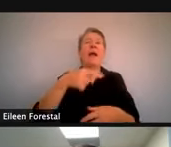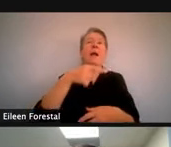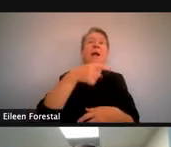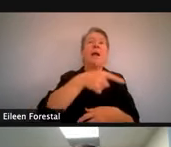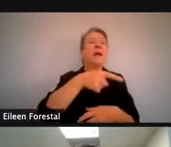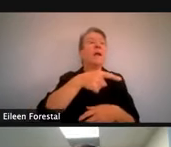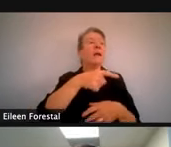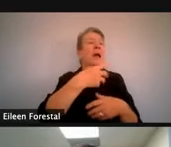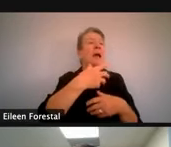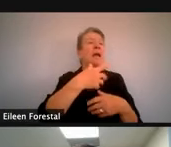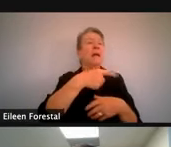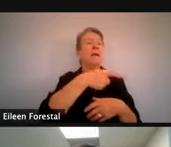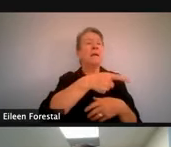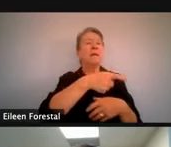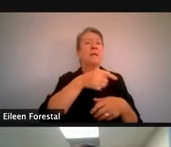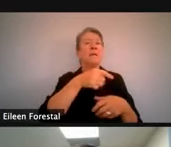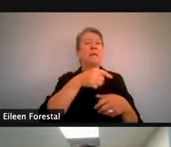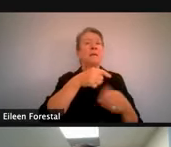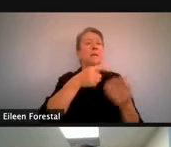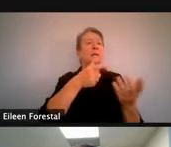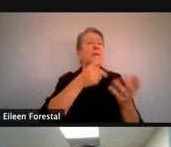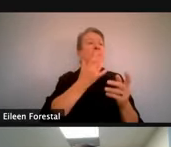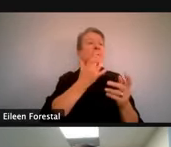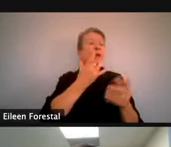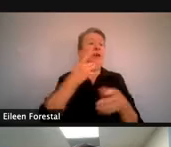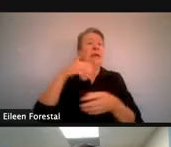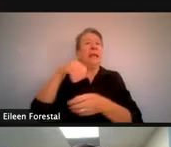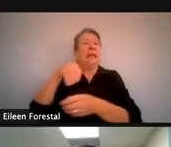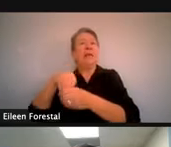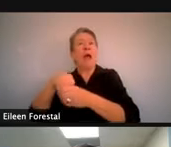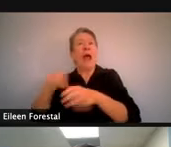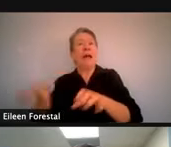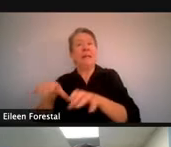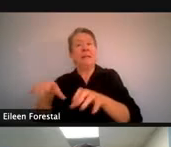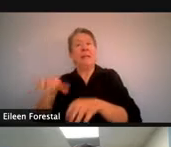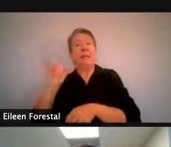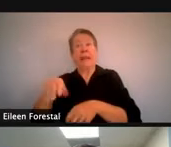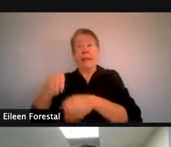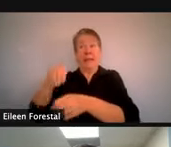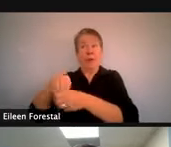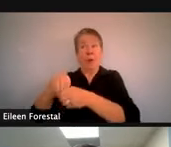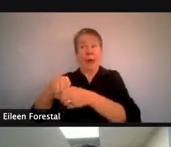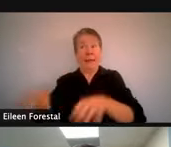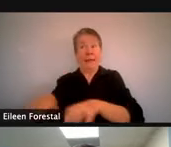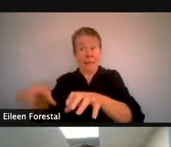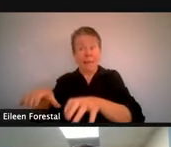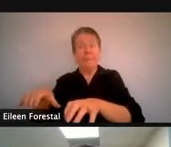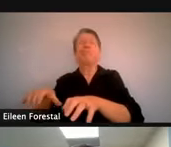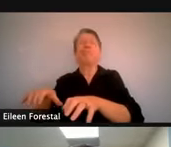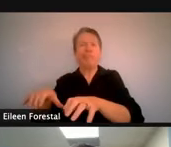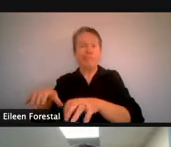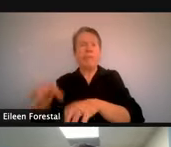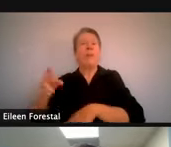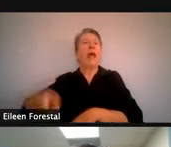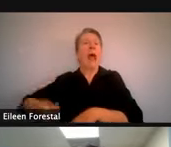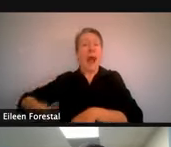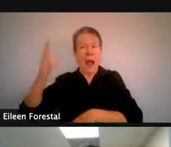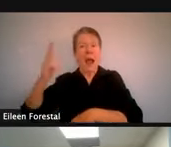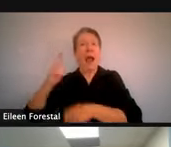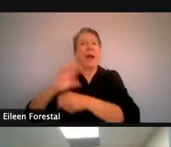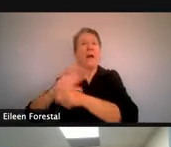are higher that they've been either exposed or they're test positive. That is a fact. But having said that, we opened things up